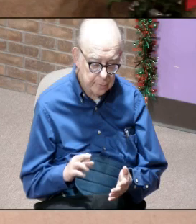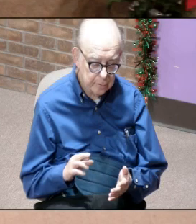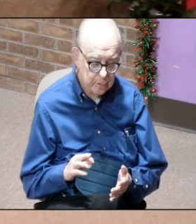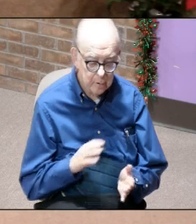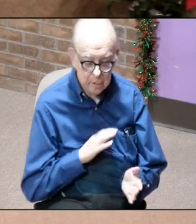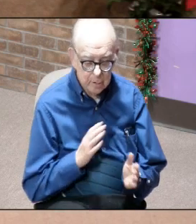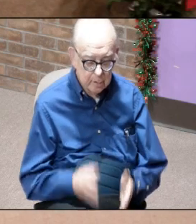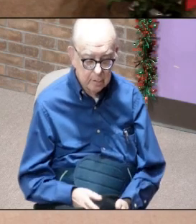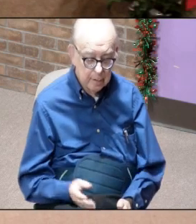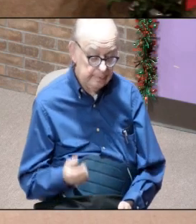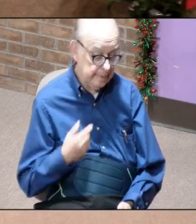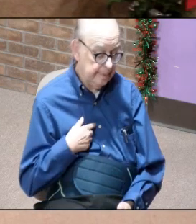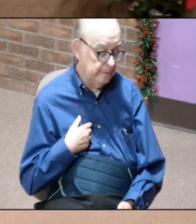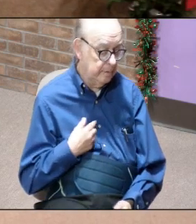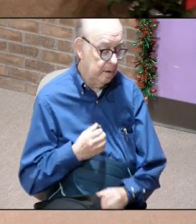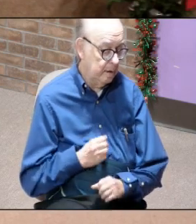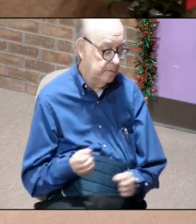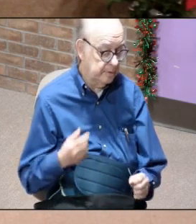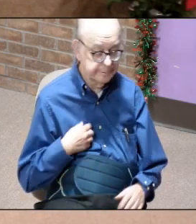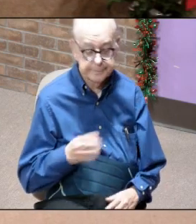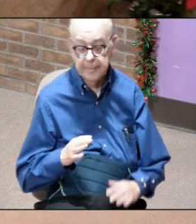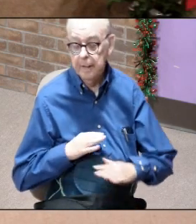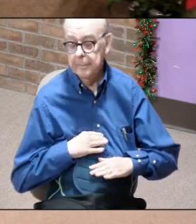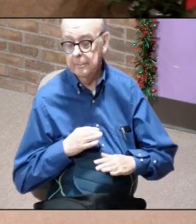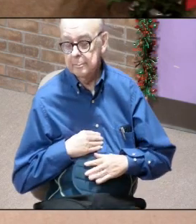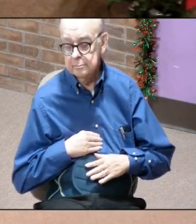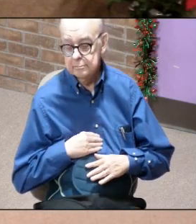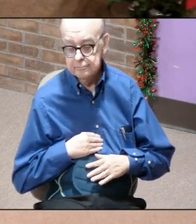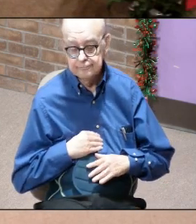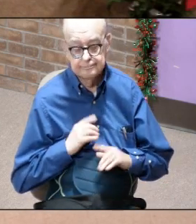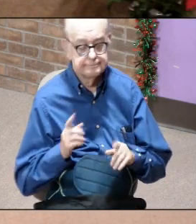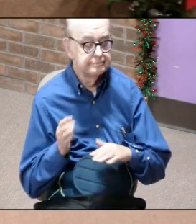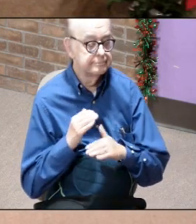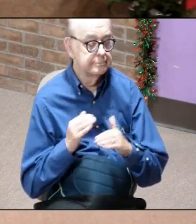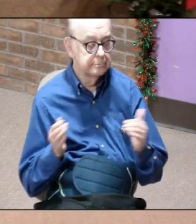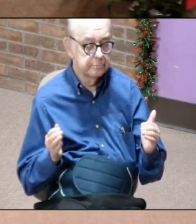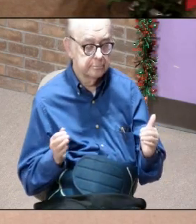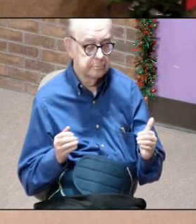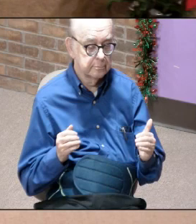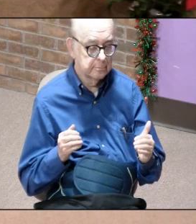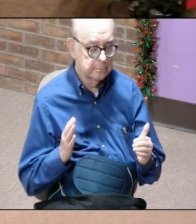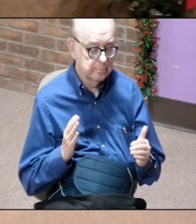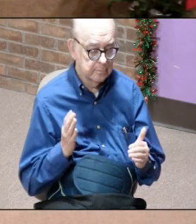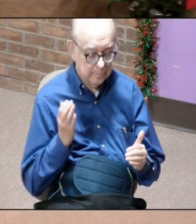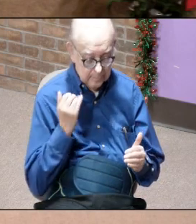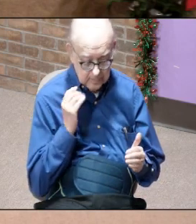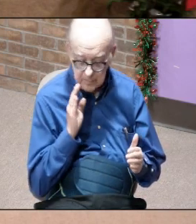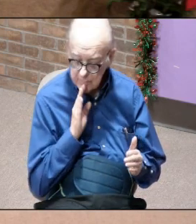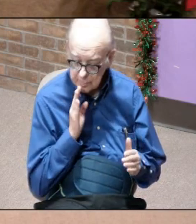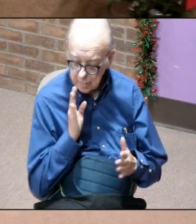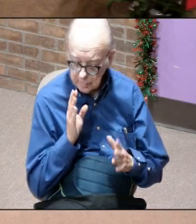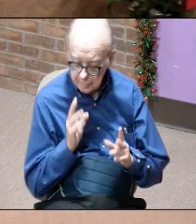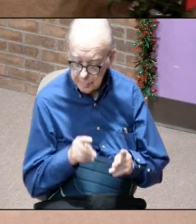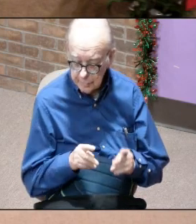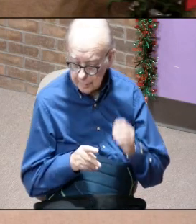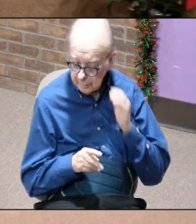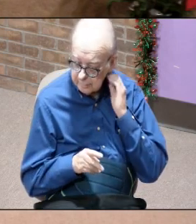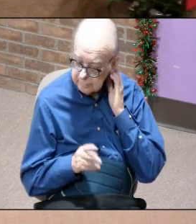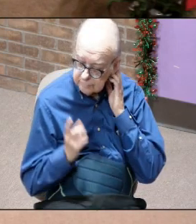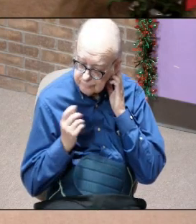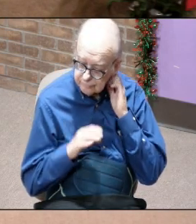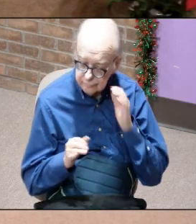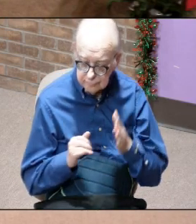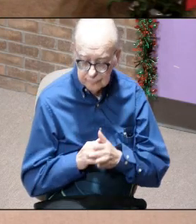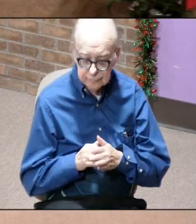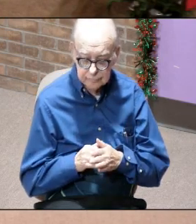saved. I'm satisfied. I'm going to heaven. And God, if I have to talk to somebody, I'll do